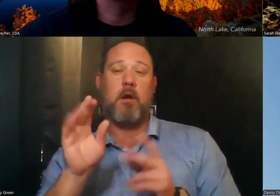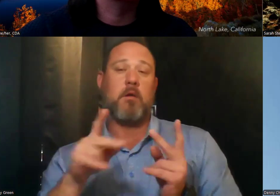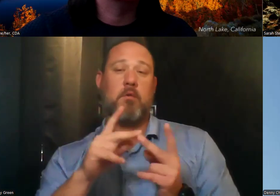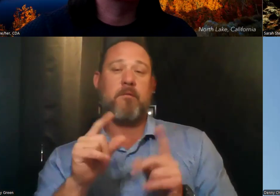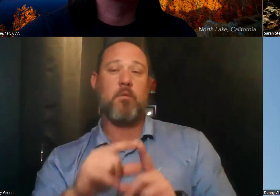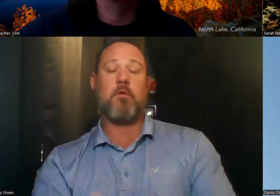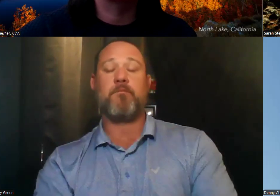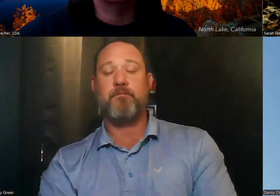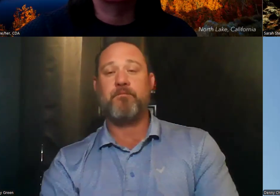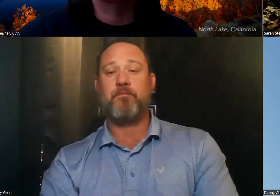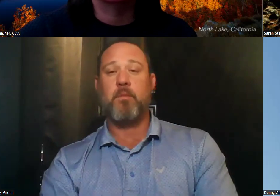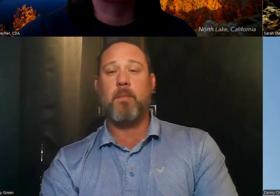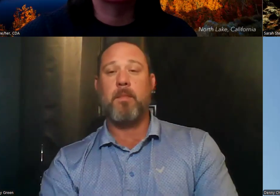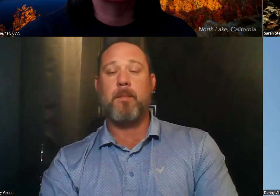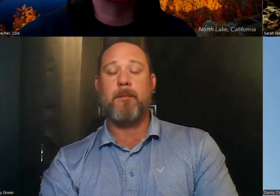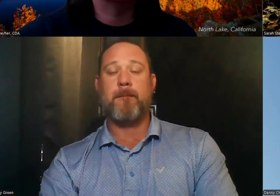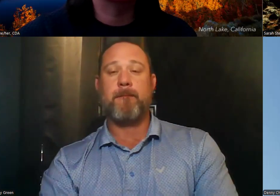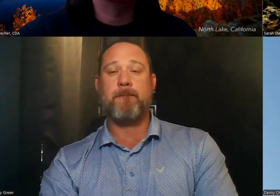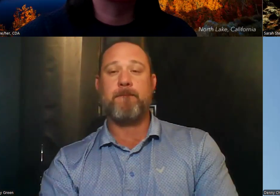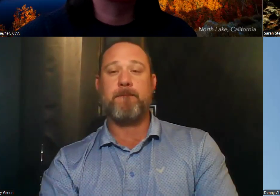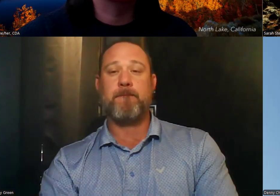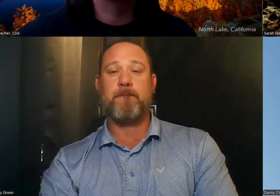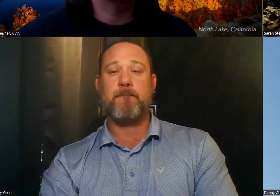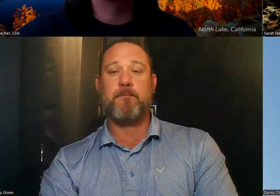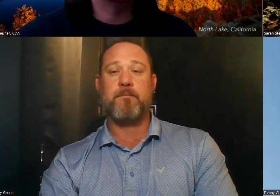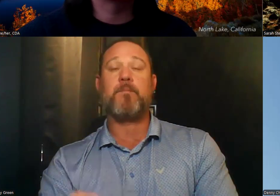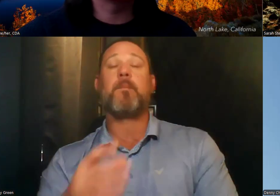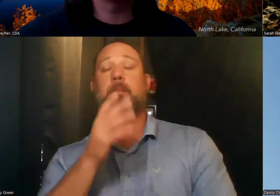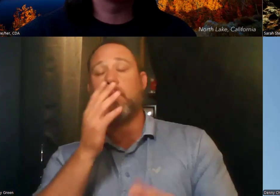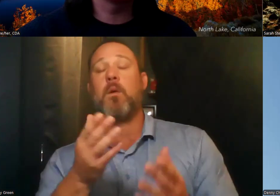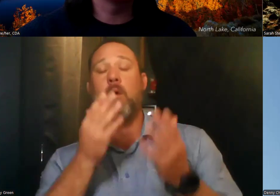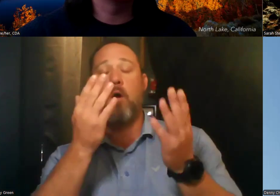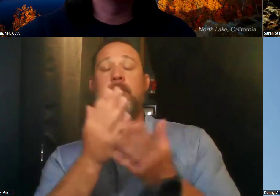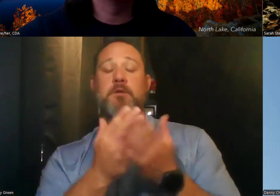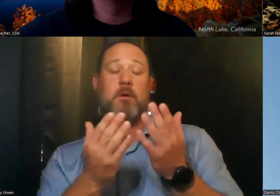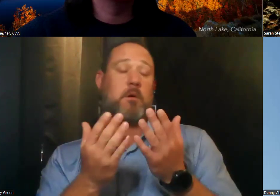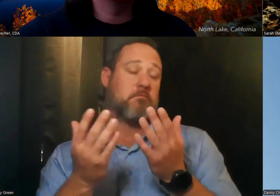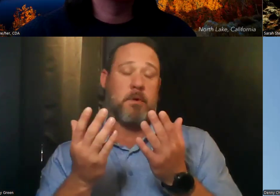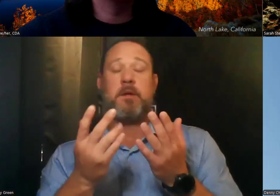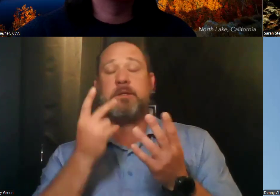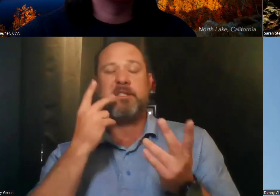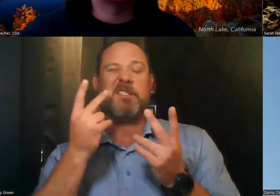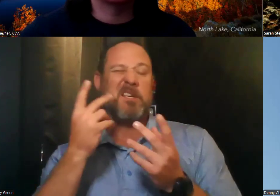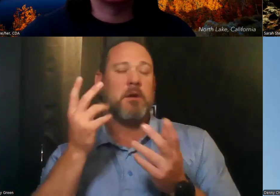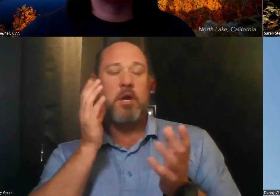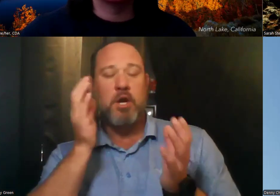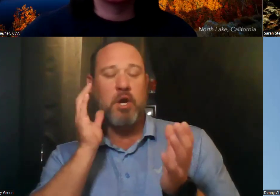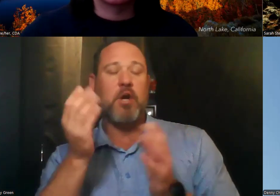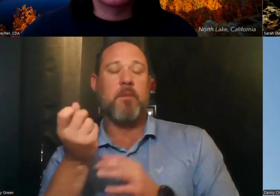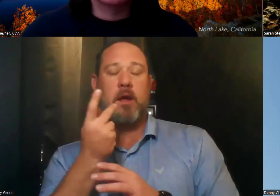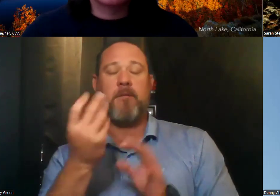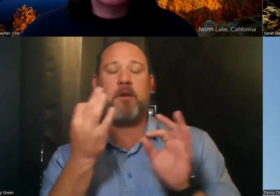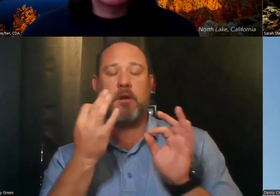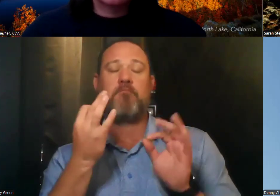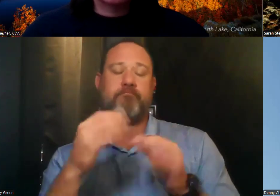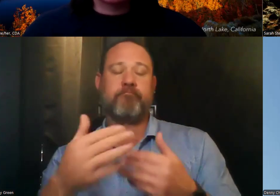word. What we'll do is just we'll offer some suggestions and see what we hear back from most of you. And then we'll